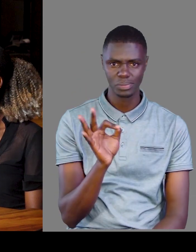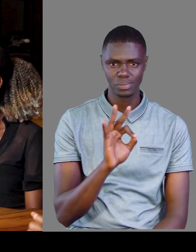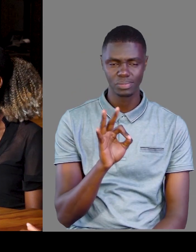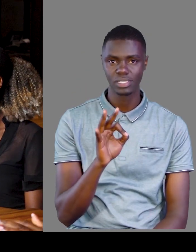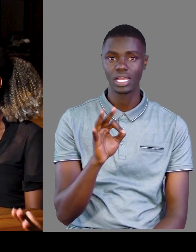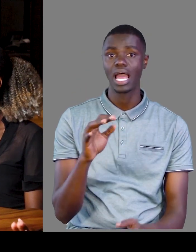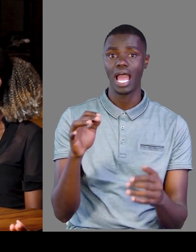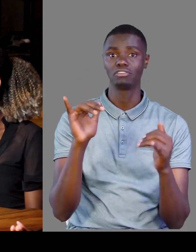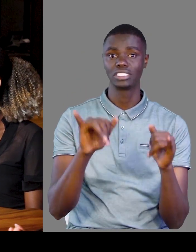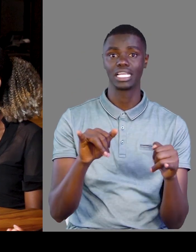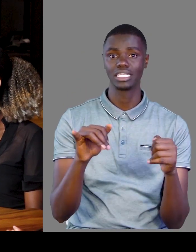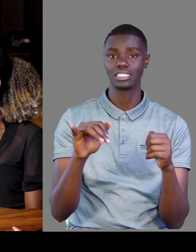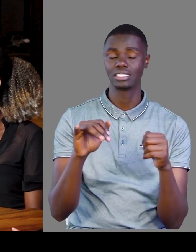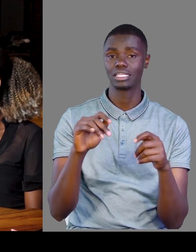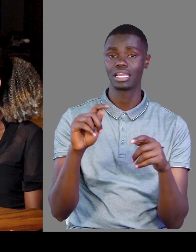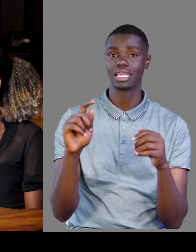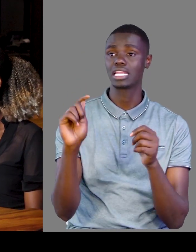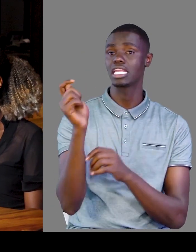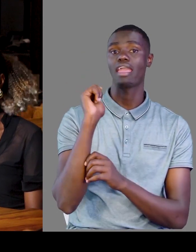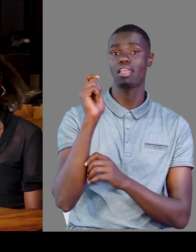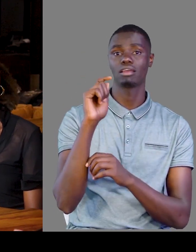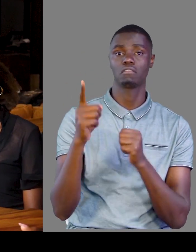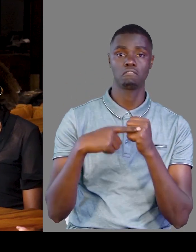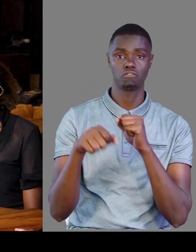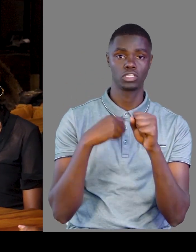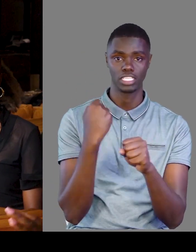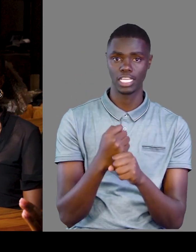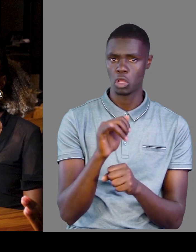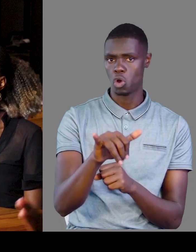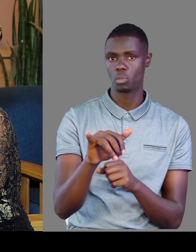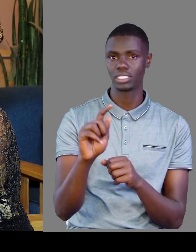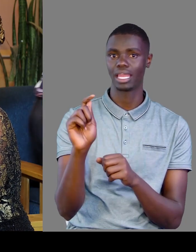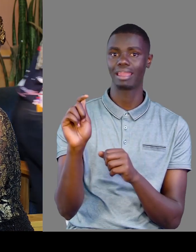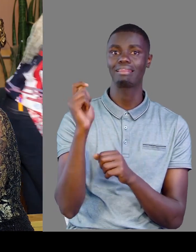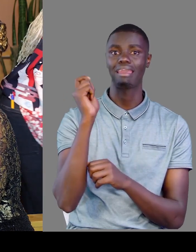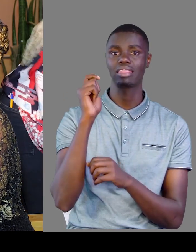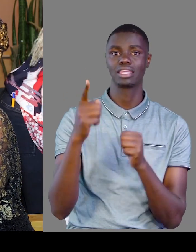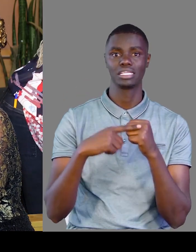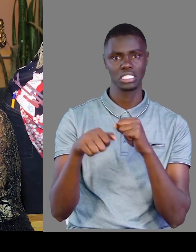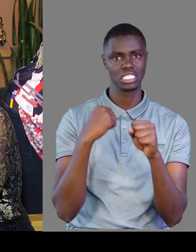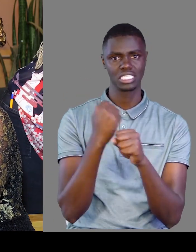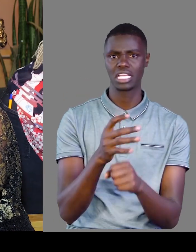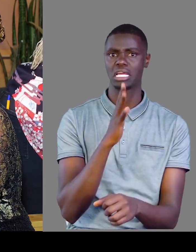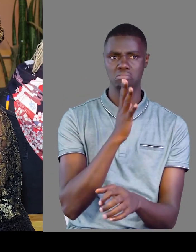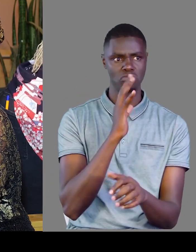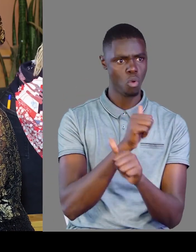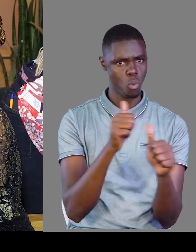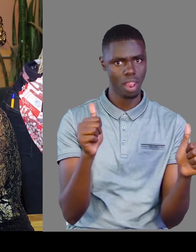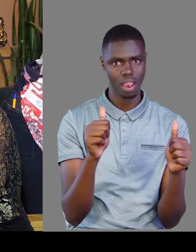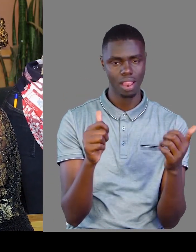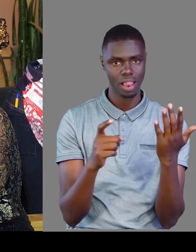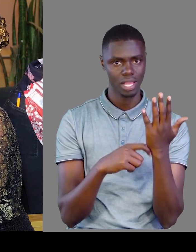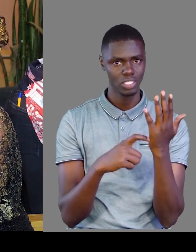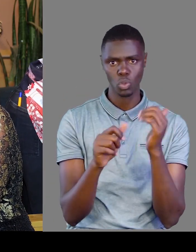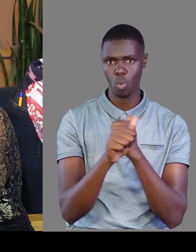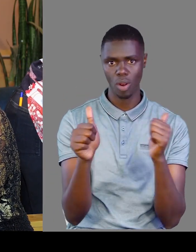Shita. Stayed in Kenya 6 years. 6 years. Oh. So umekaa Kenya 6 years and you can speak Swahili vizuri. Kidogo